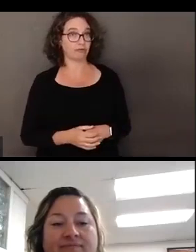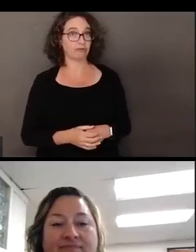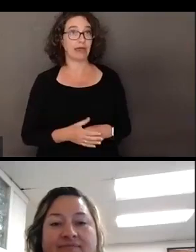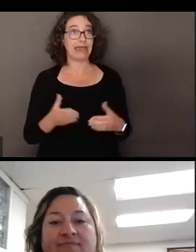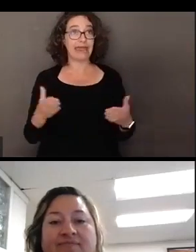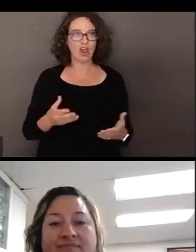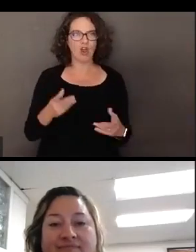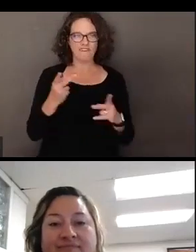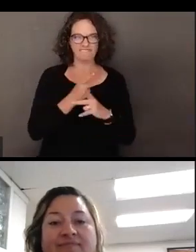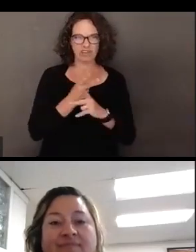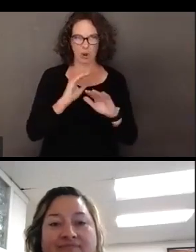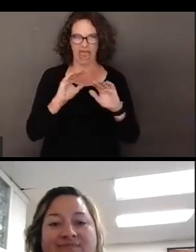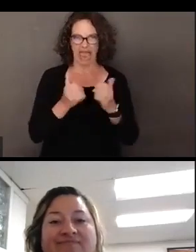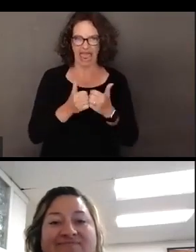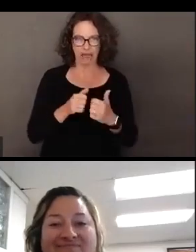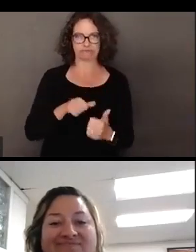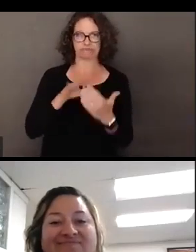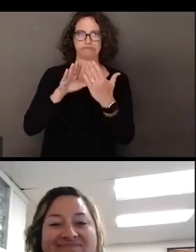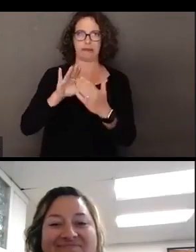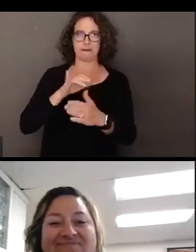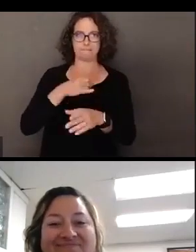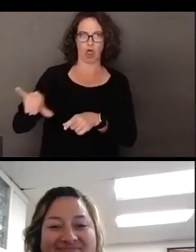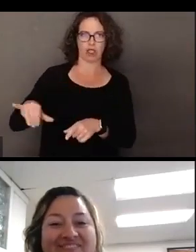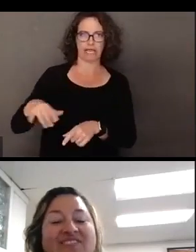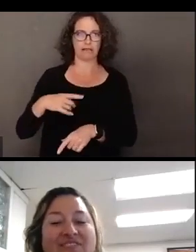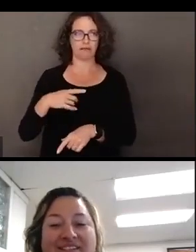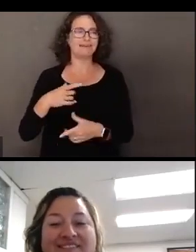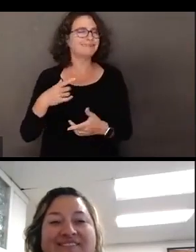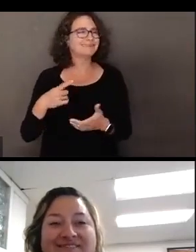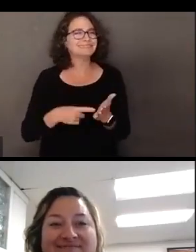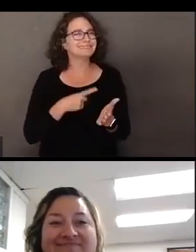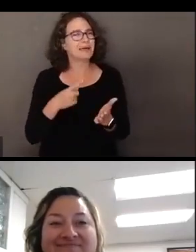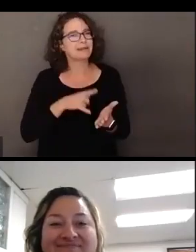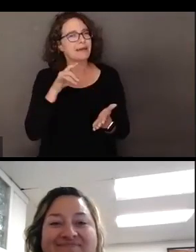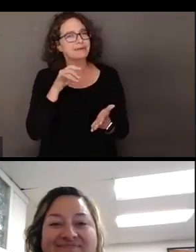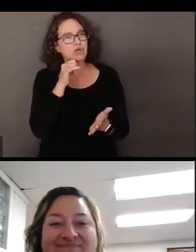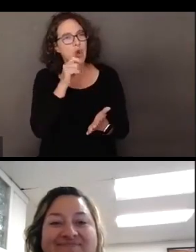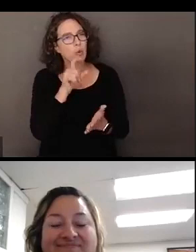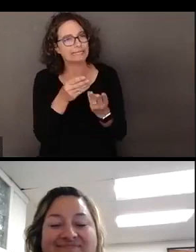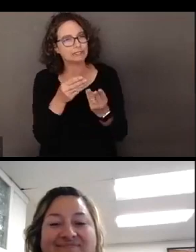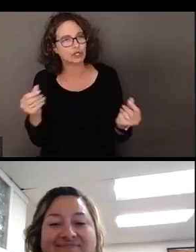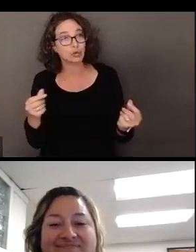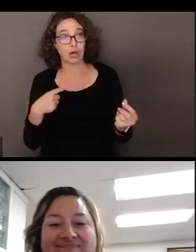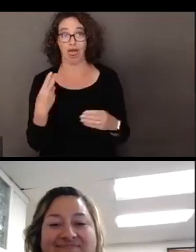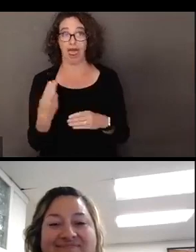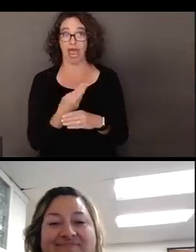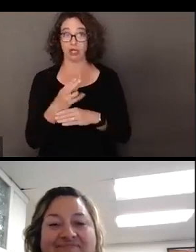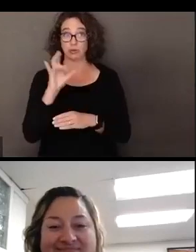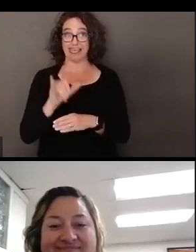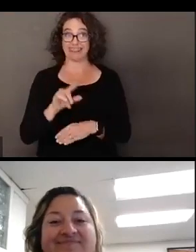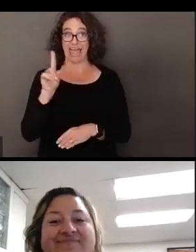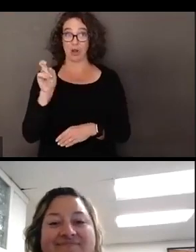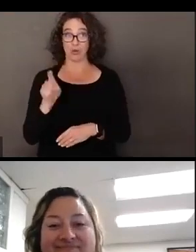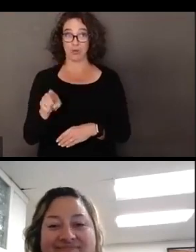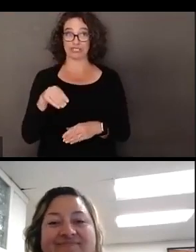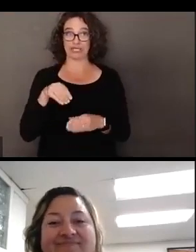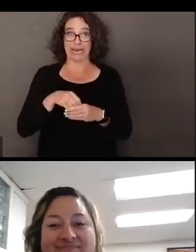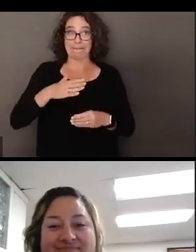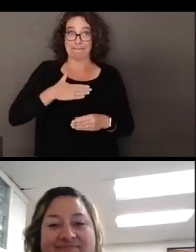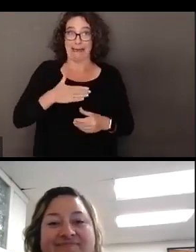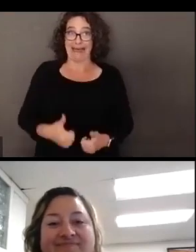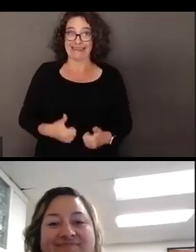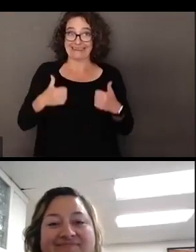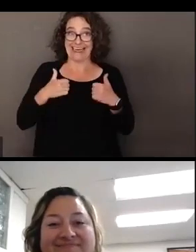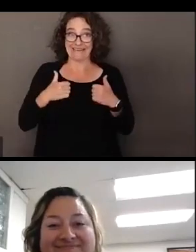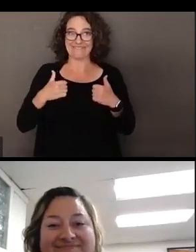to a bully, we can do that too, but sometimes that's not what they need, right? So I've been trying to use that question in my own personal life, and I started